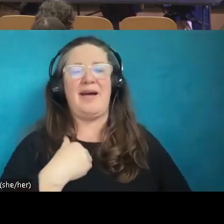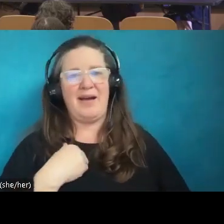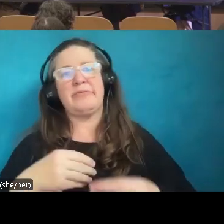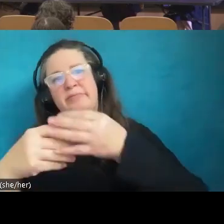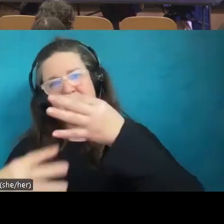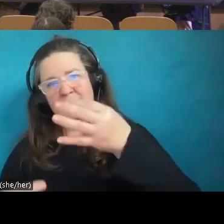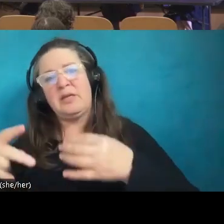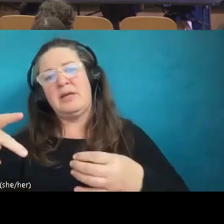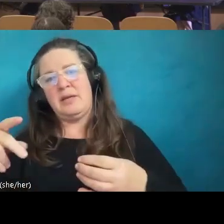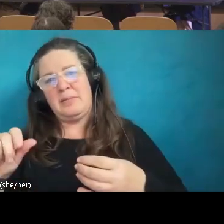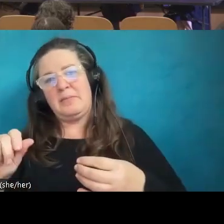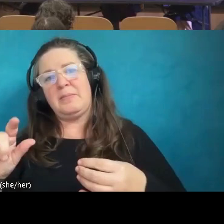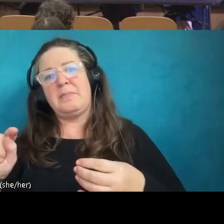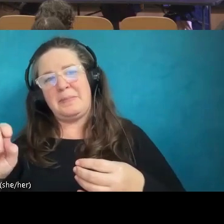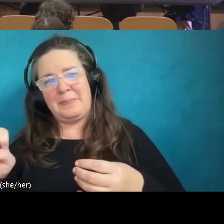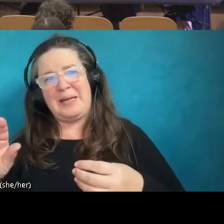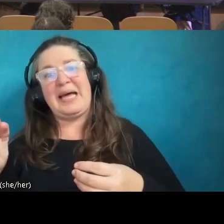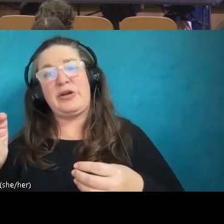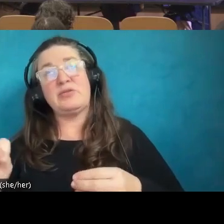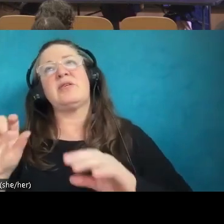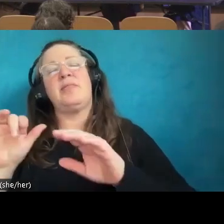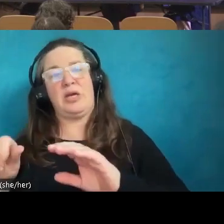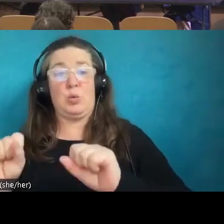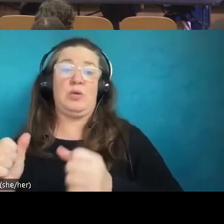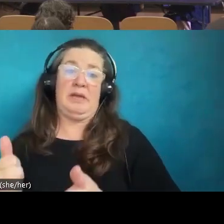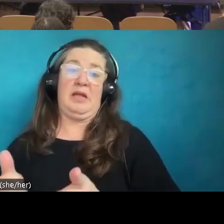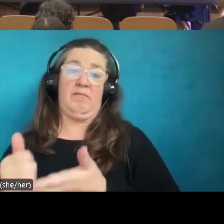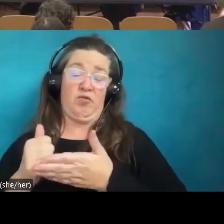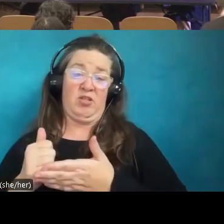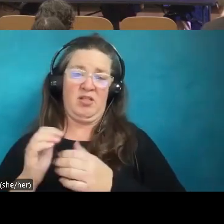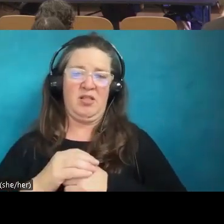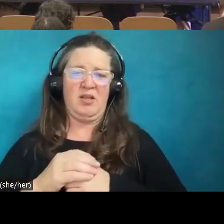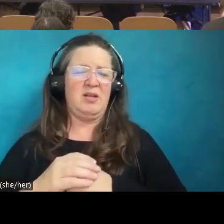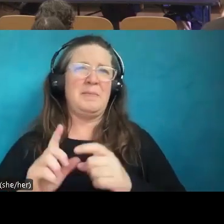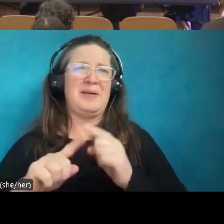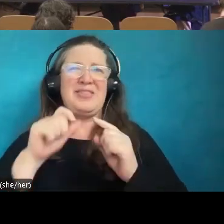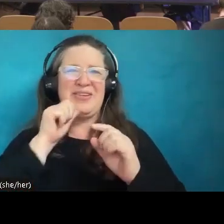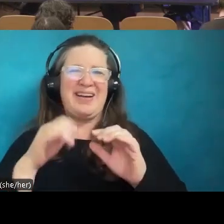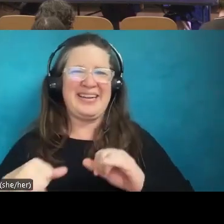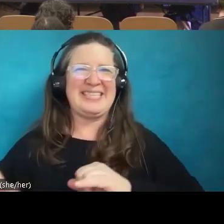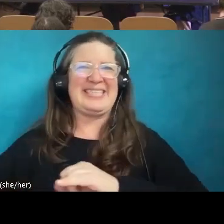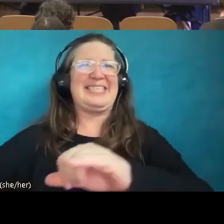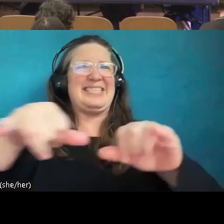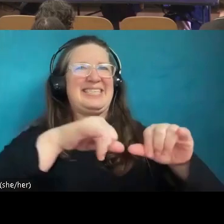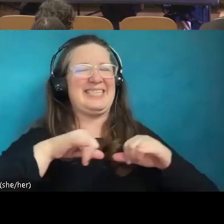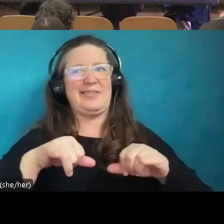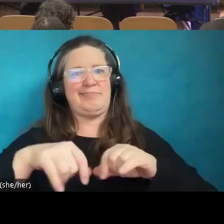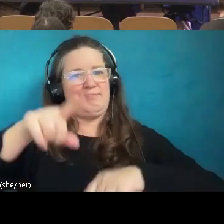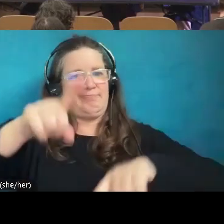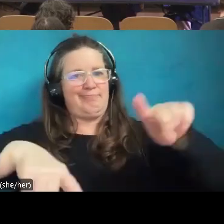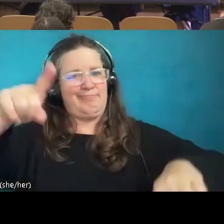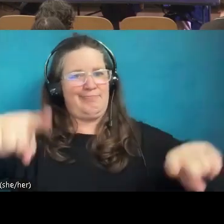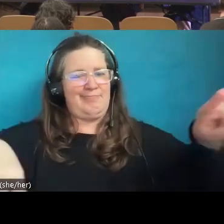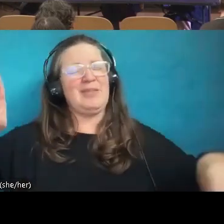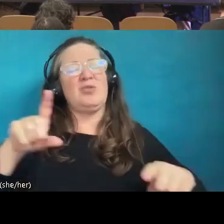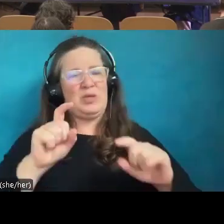we think about that could be helpful, but these aren't consistent across the board in patients, and so more needs to be